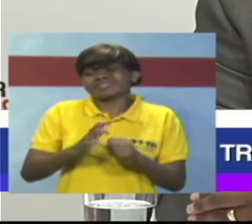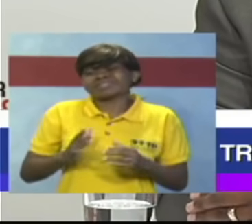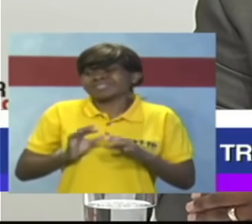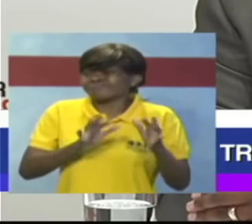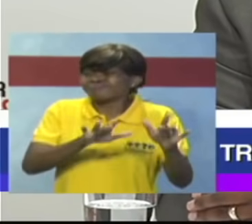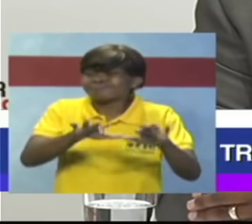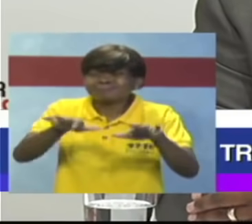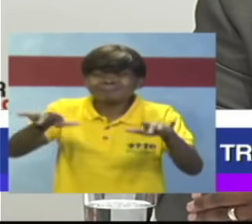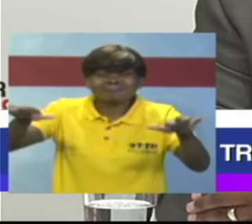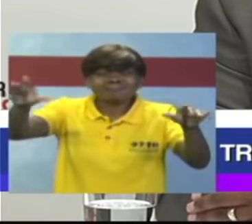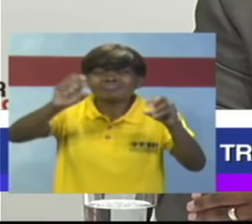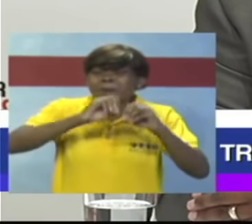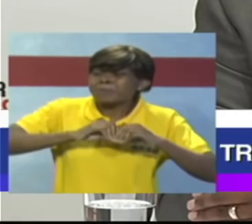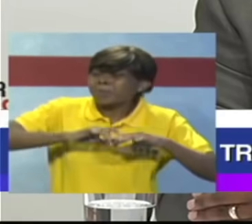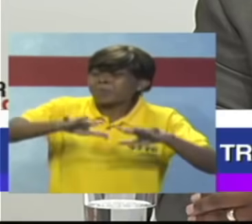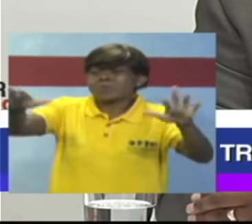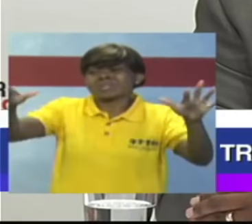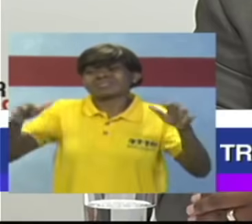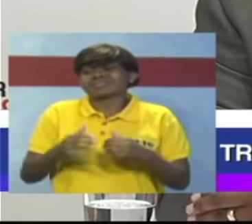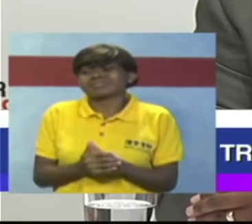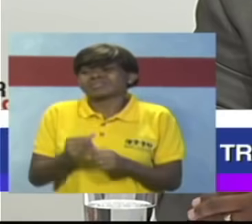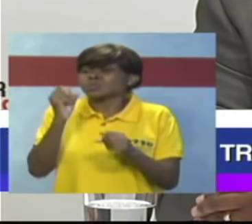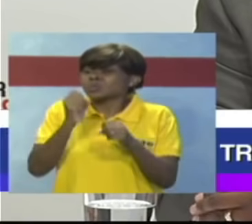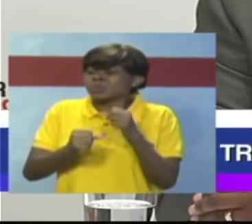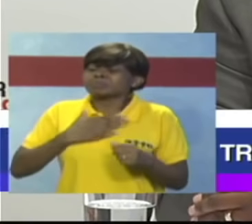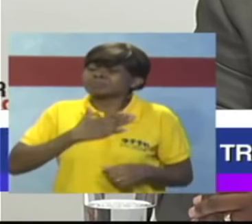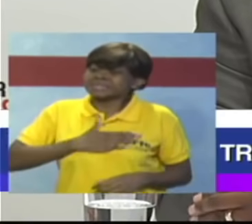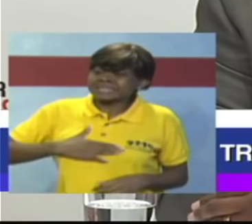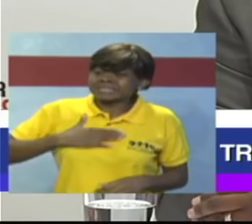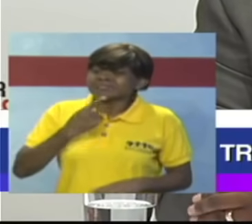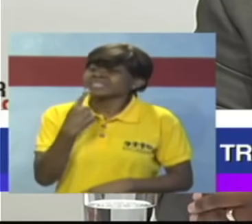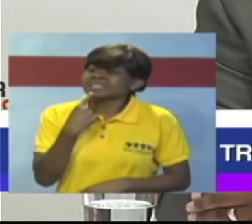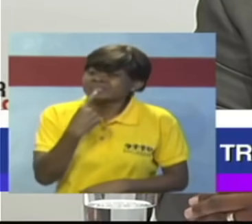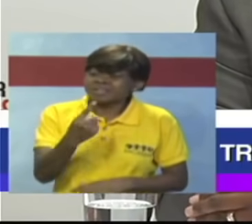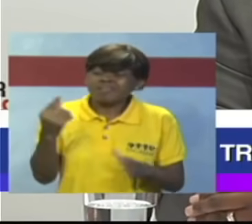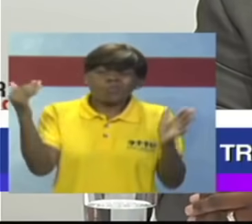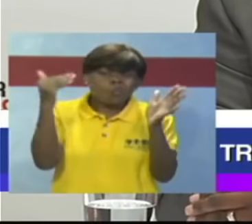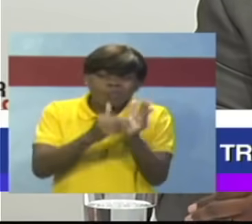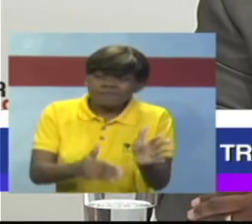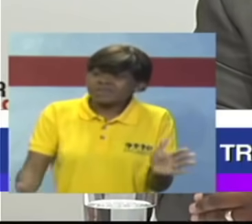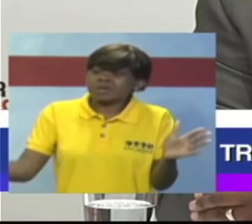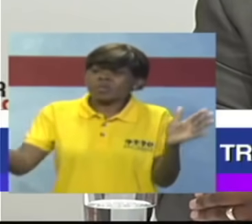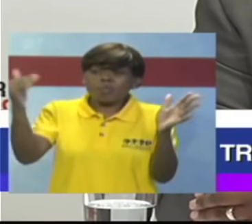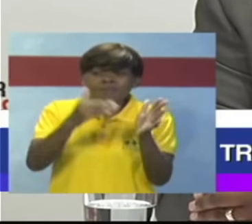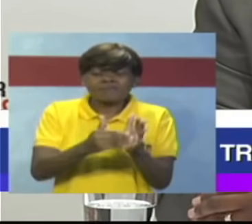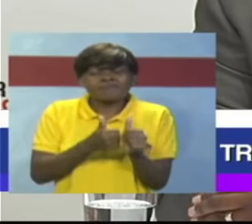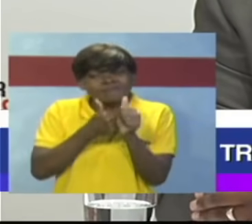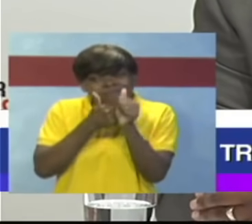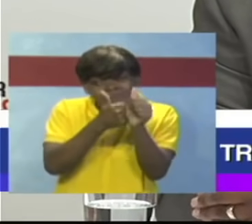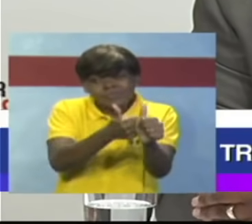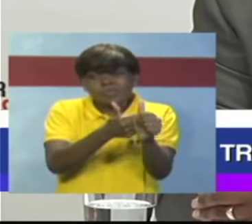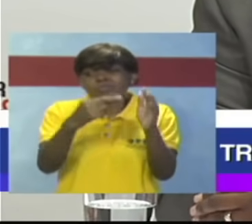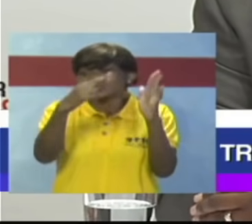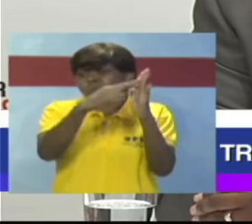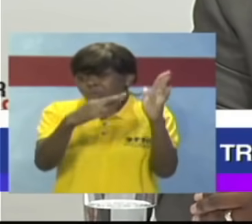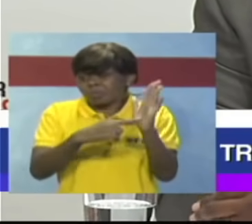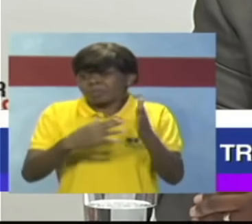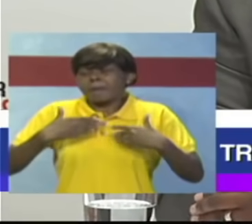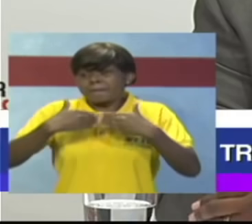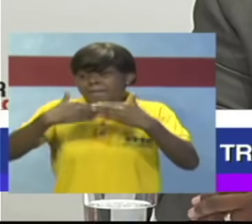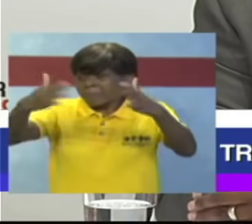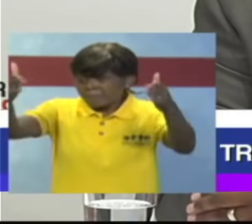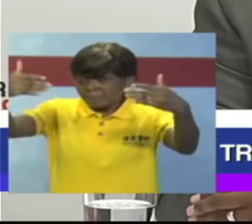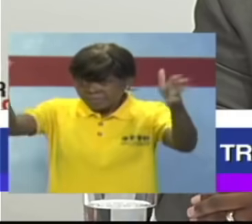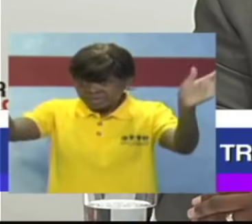circulation, we continue to advocate that everyone adhere to all of the public health guidelines. The vaccines